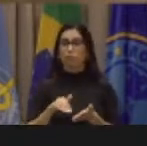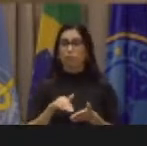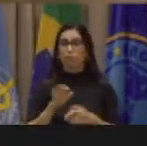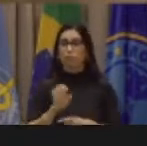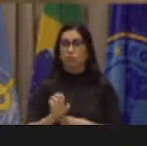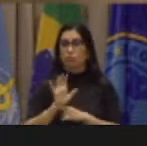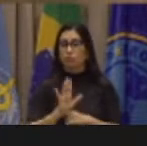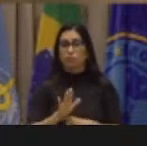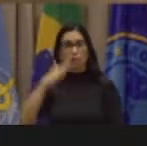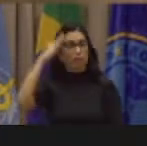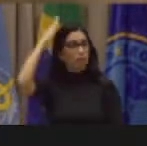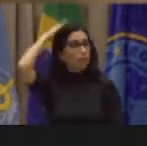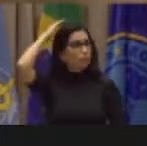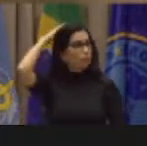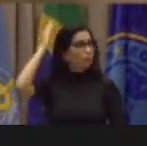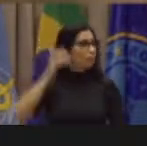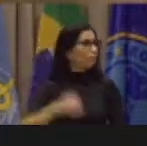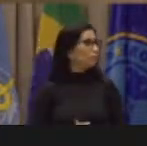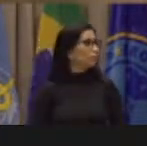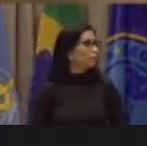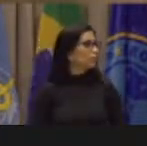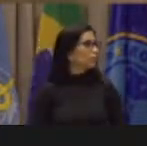Valdemar Pena of Pará.